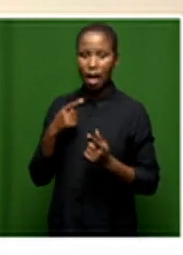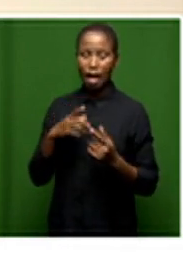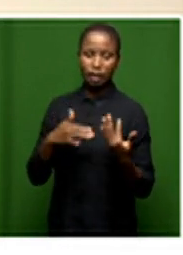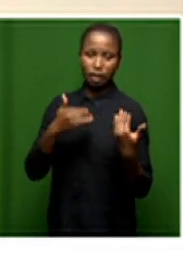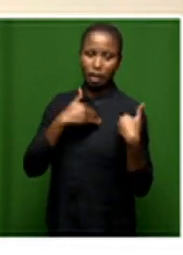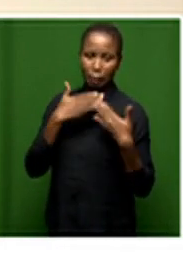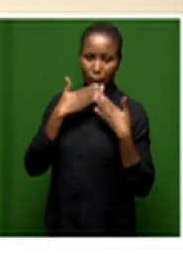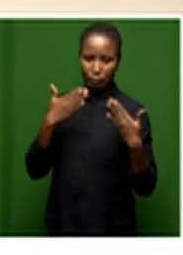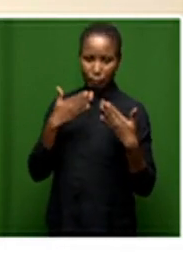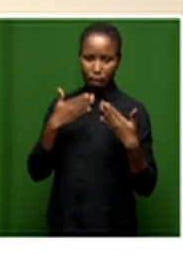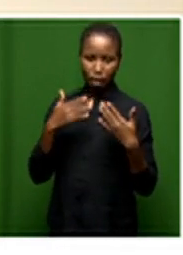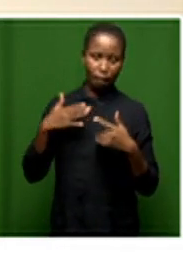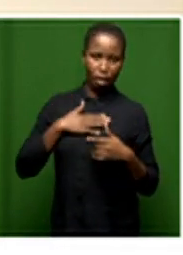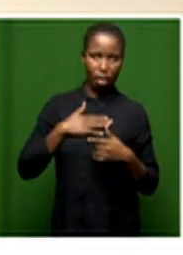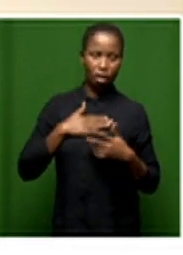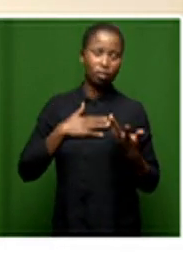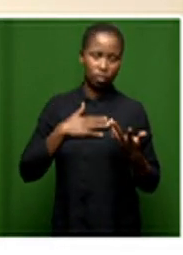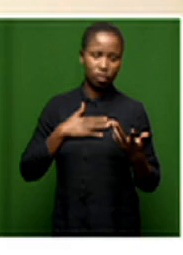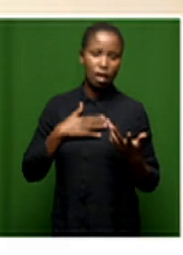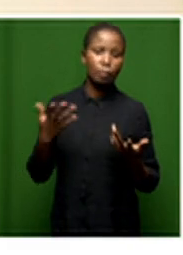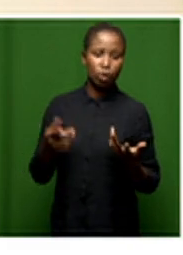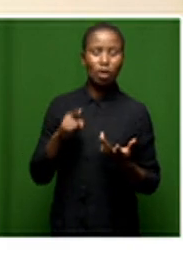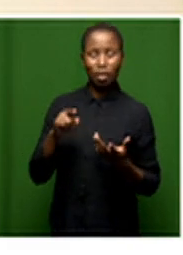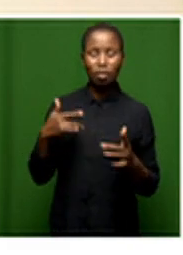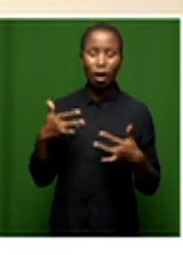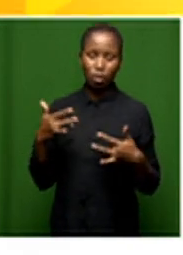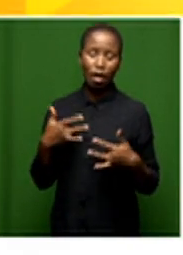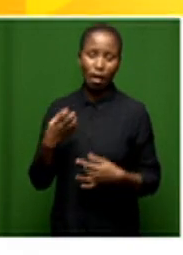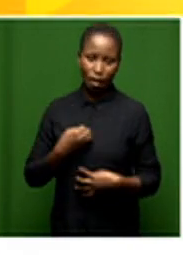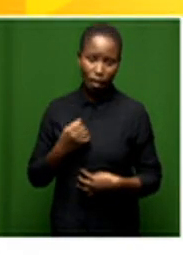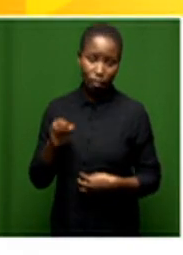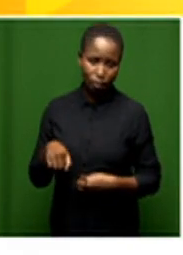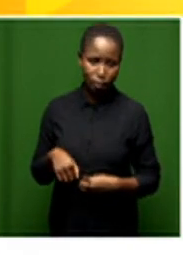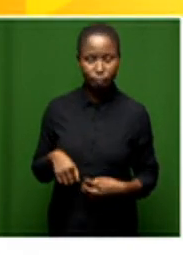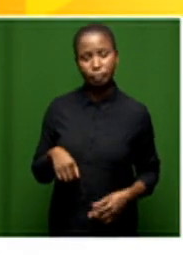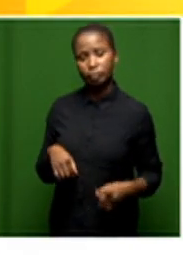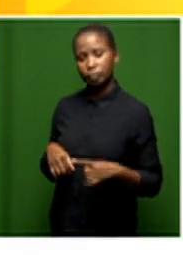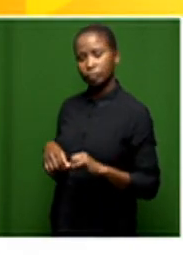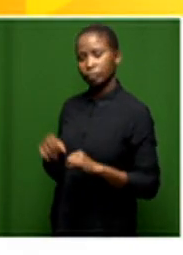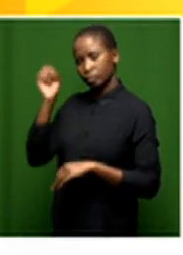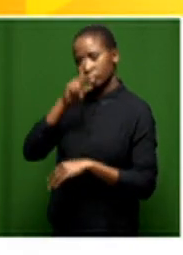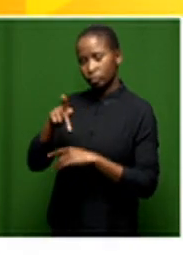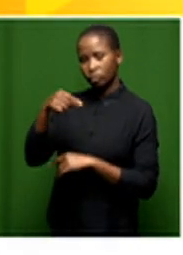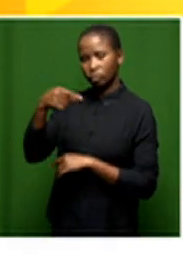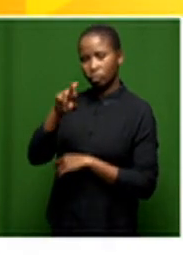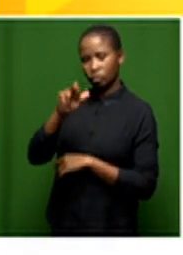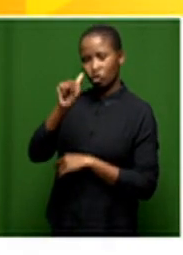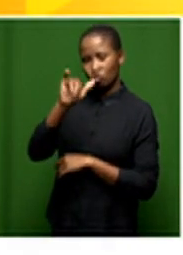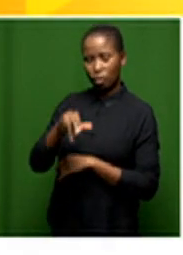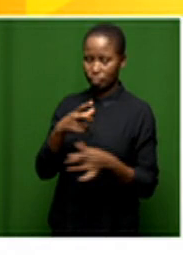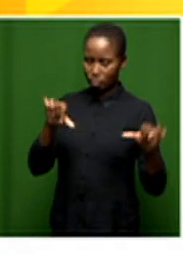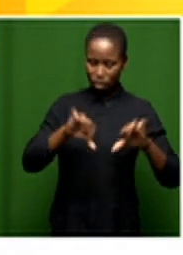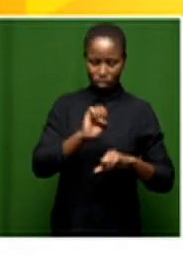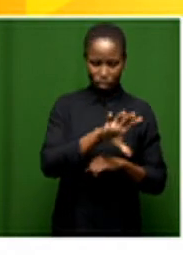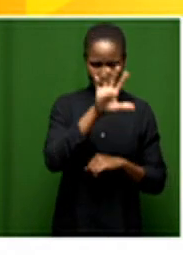strike back up again. Yeah. So definitely a concerning moment for us. So, Professor Gray, let's come to South Africa and to the South